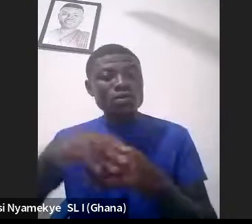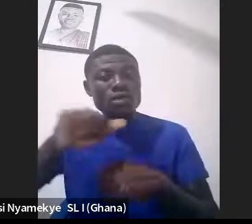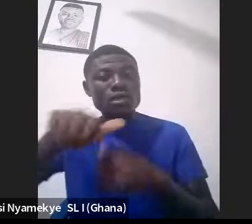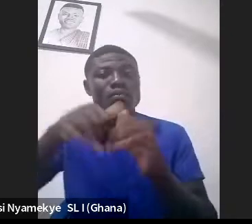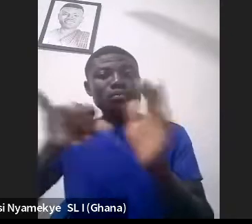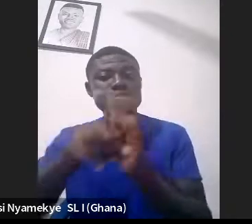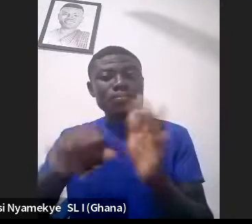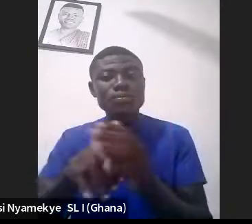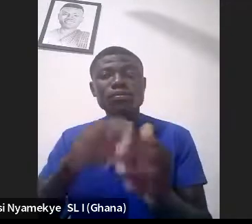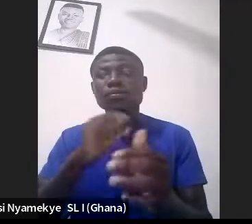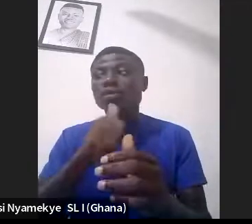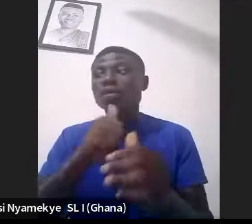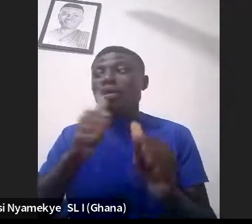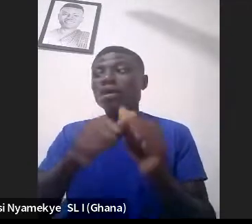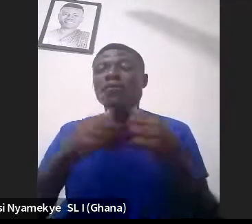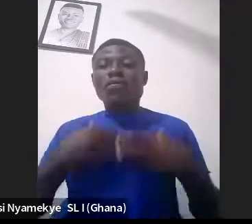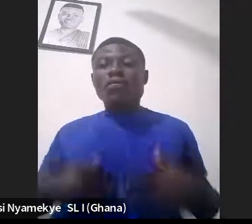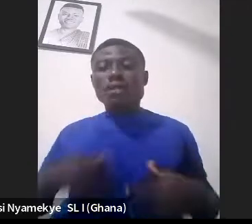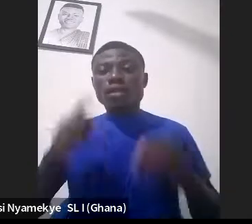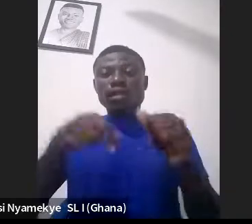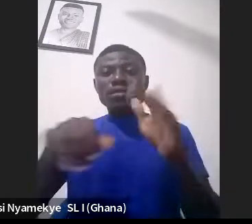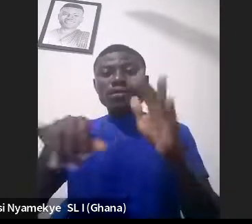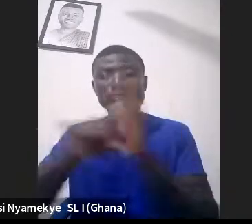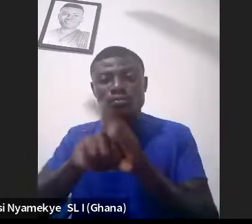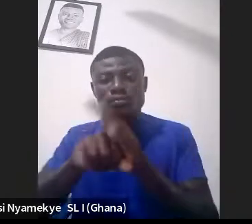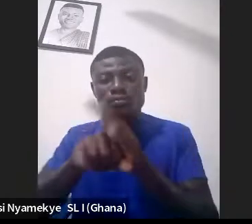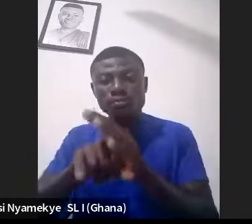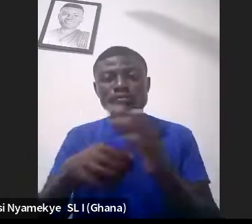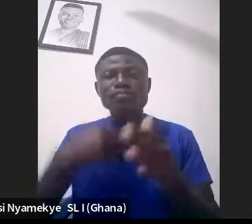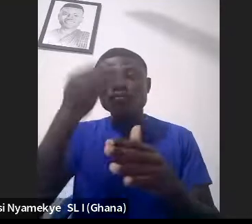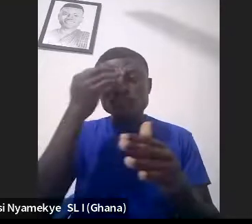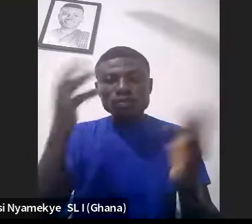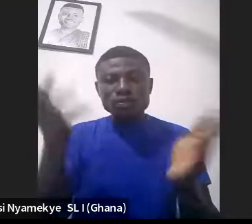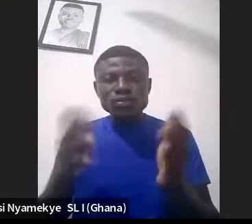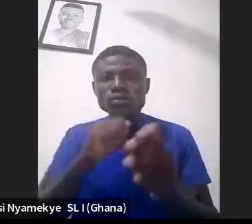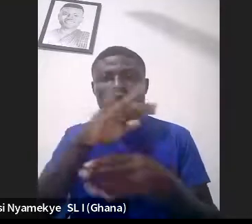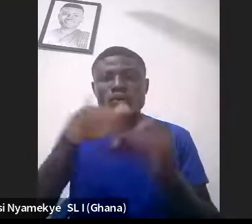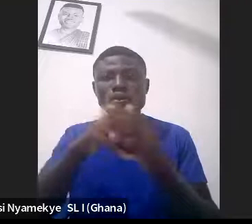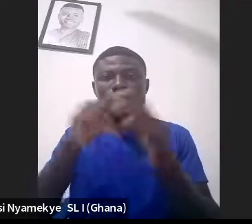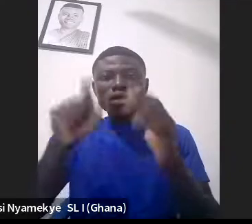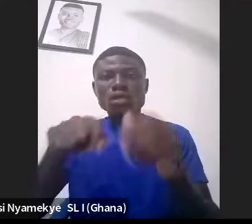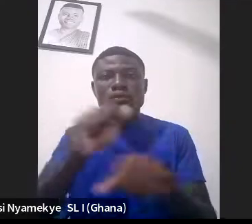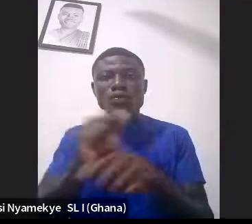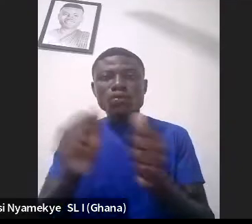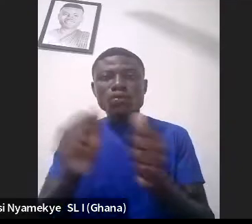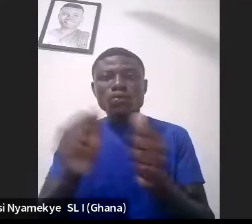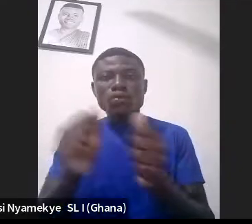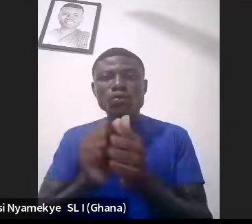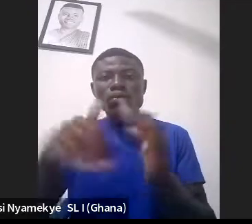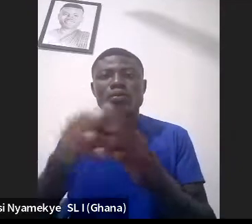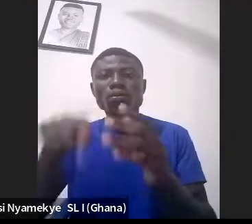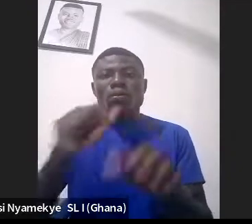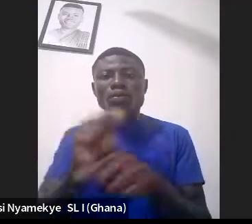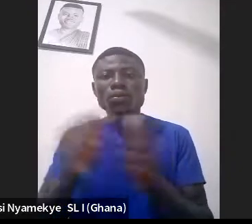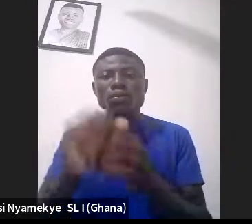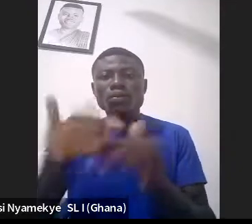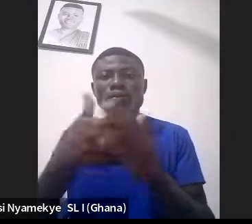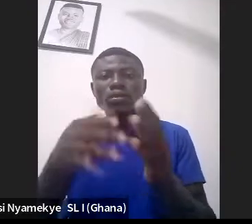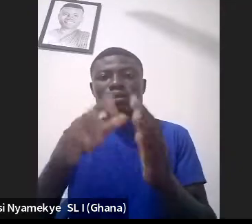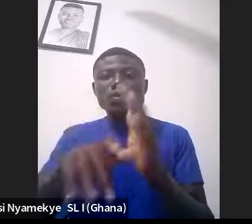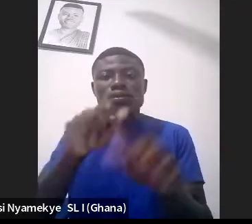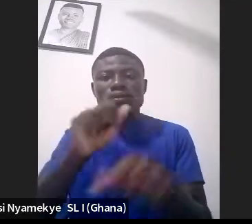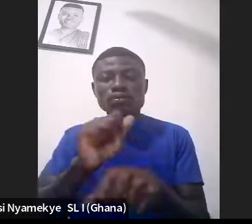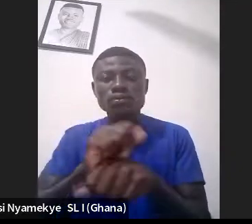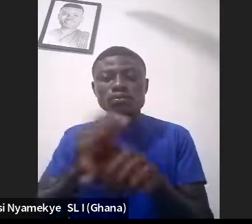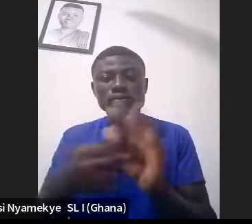everybody can get diagnosed. I know here it's sometimes very difficult for families to get the official diagnosis. It's really